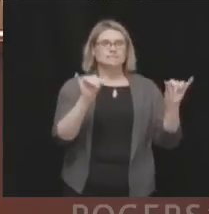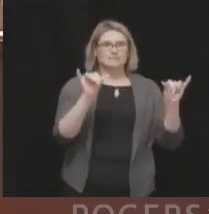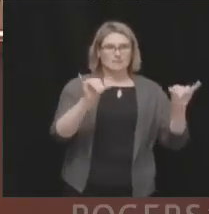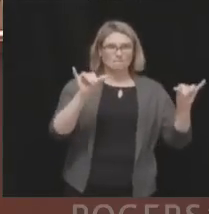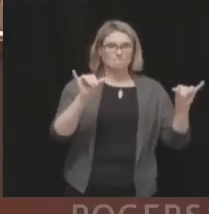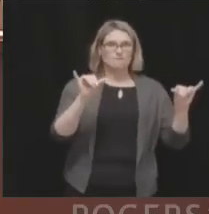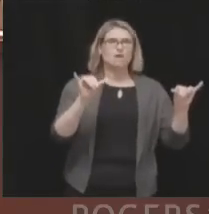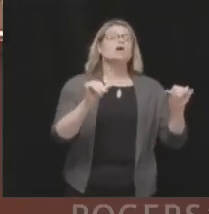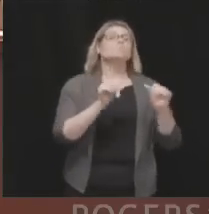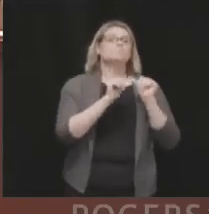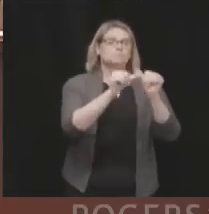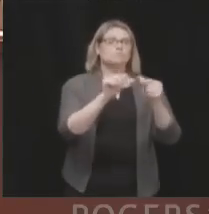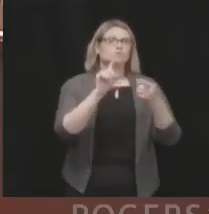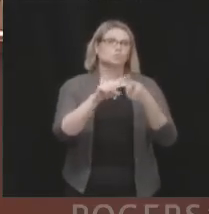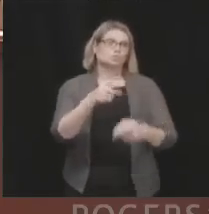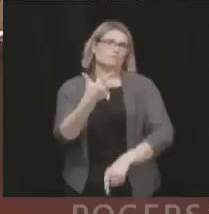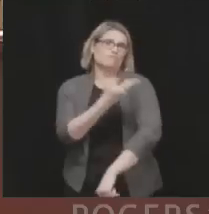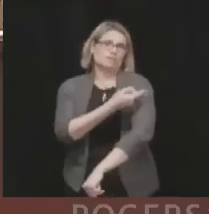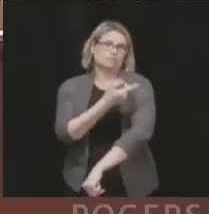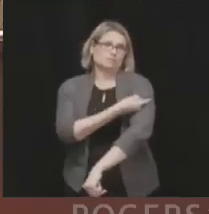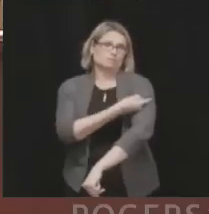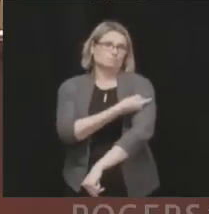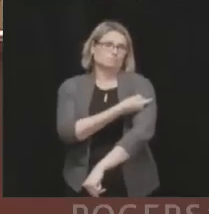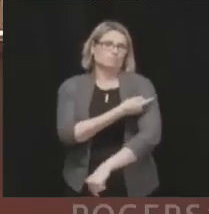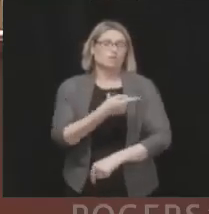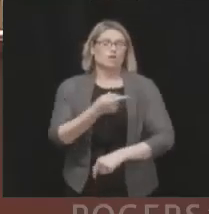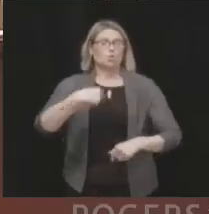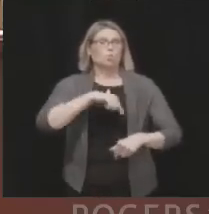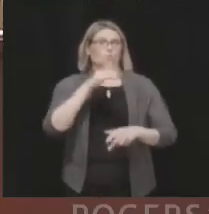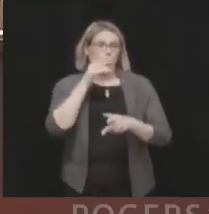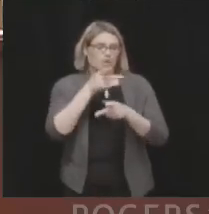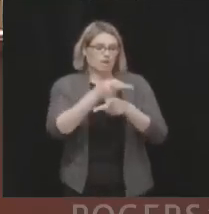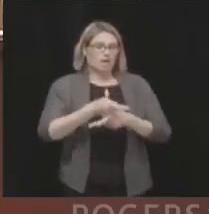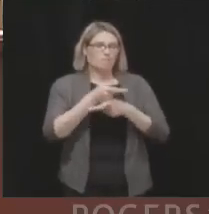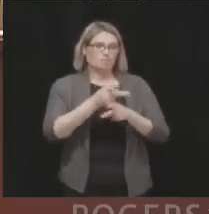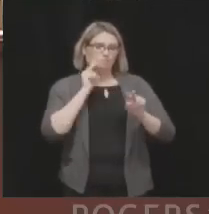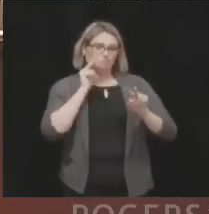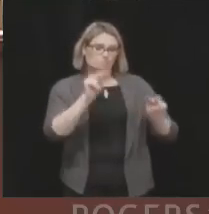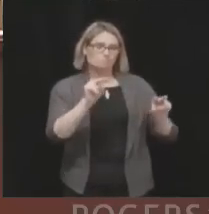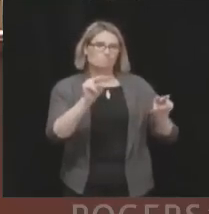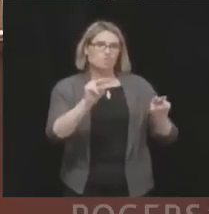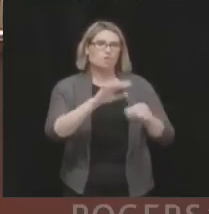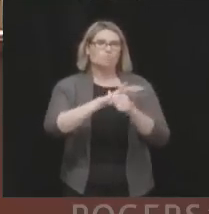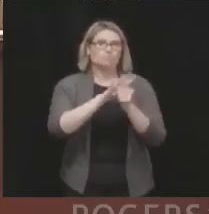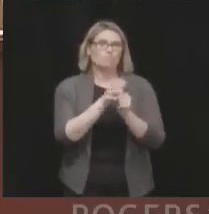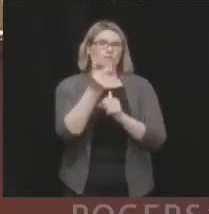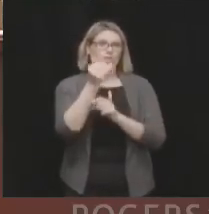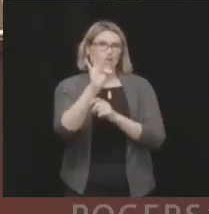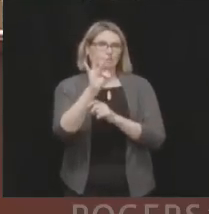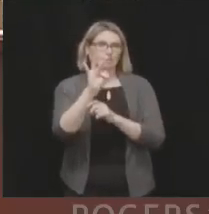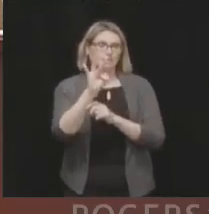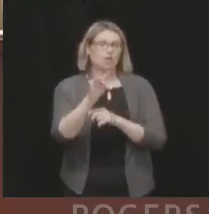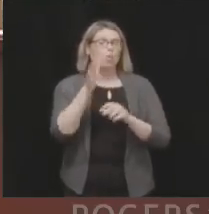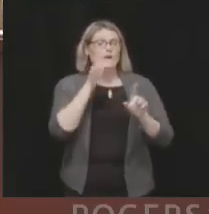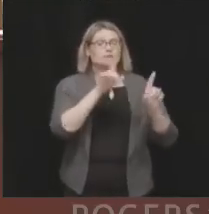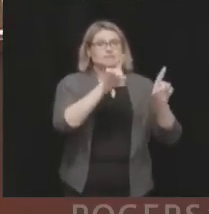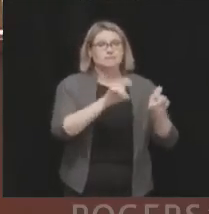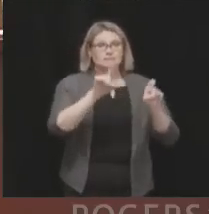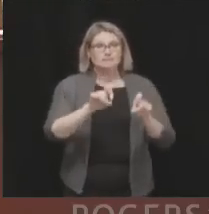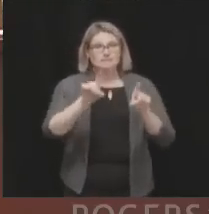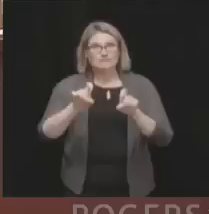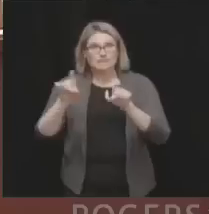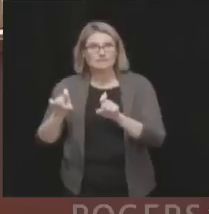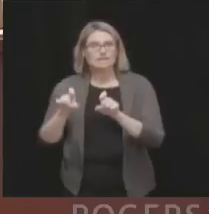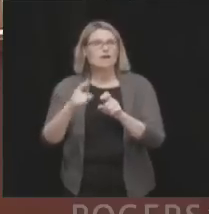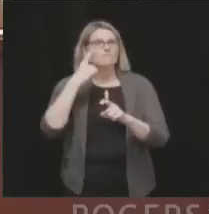measures. Even as we begin to remove restrictions, New Brunswickers will be required to continue to practice physical distancing and good